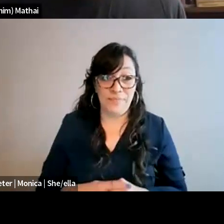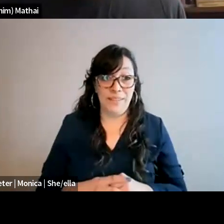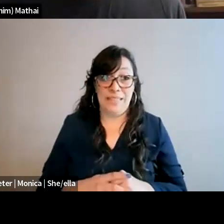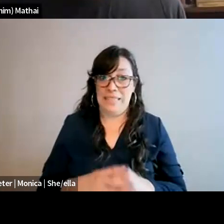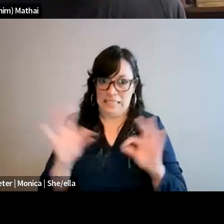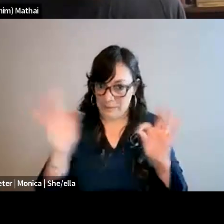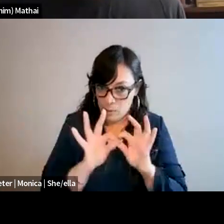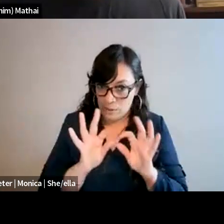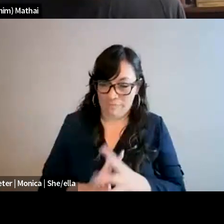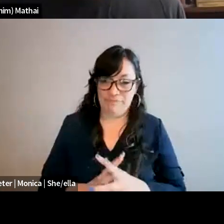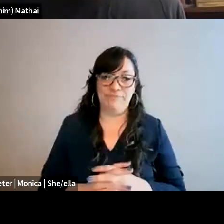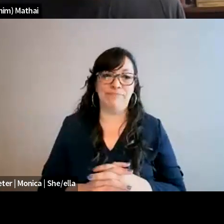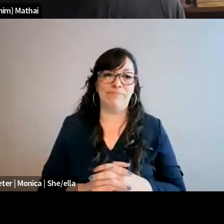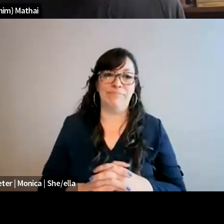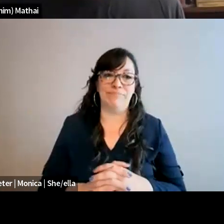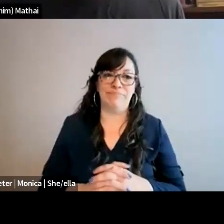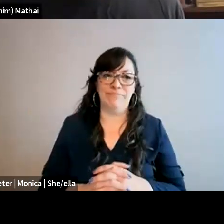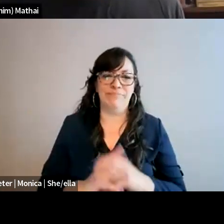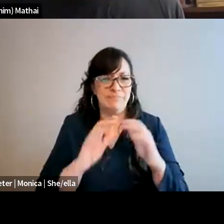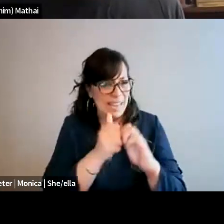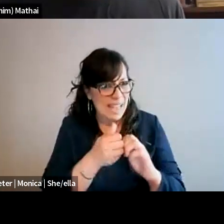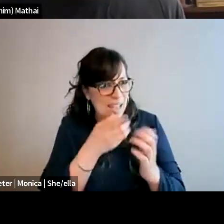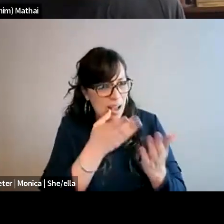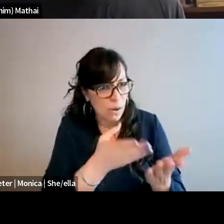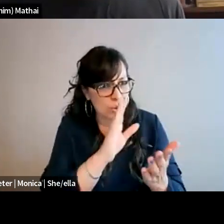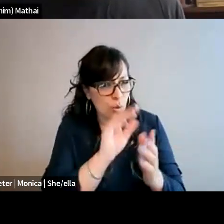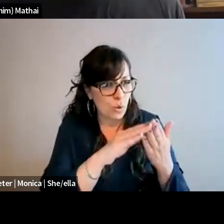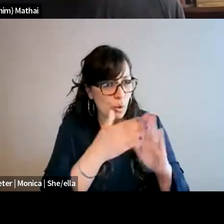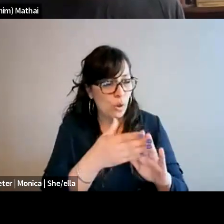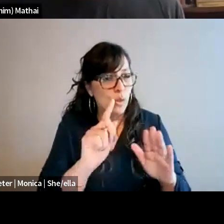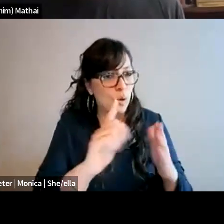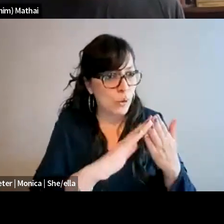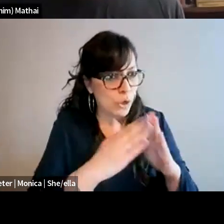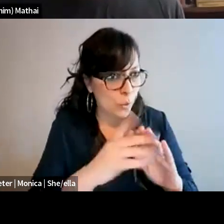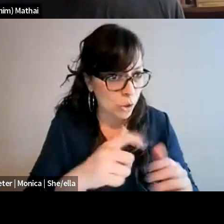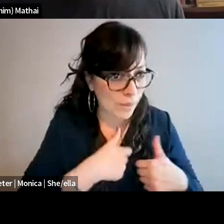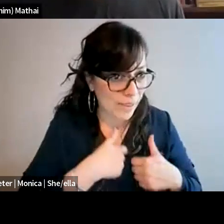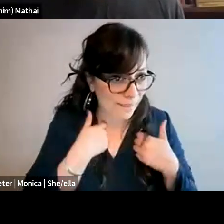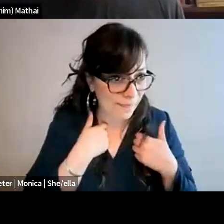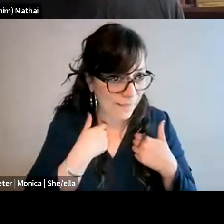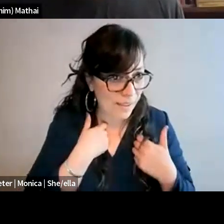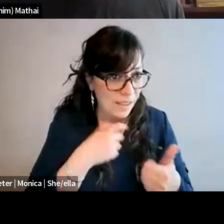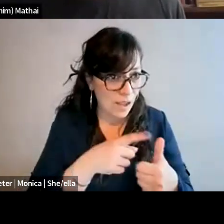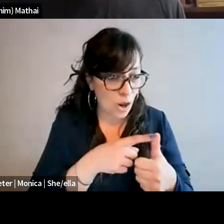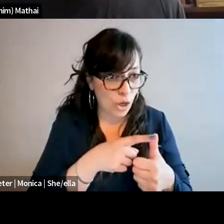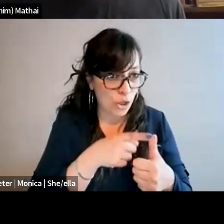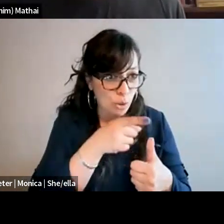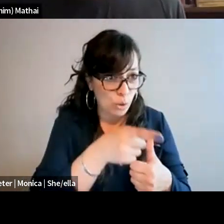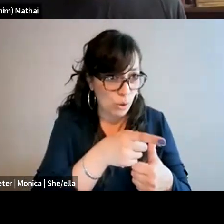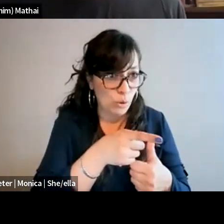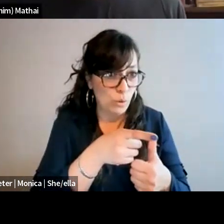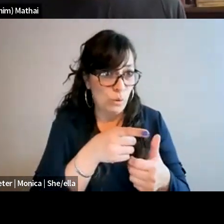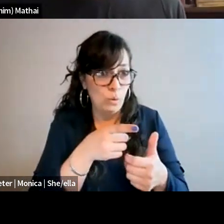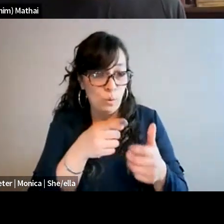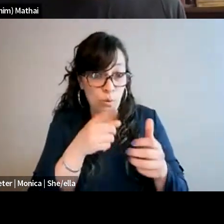key. You know, how is the community that you live in? Are you swept regularly? How